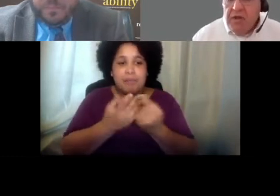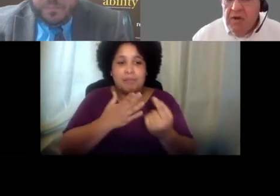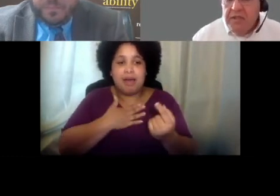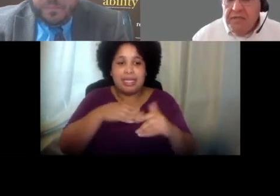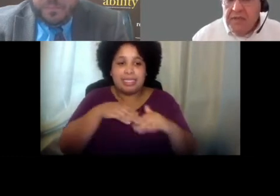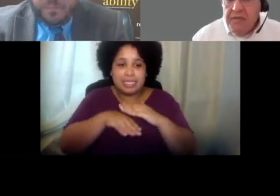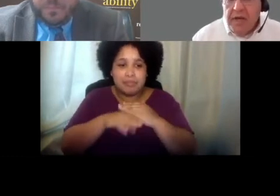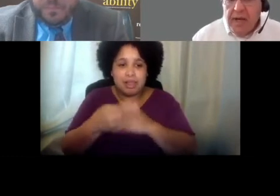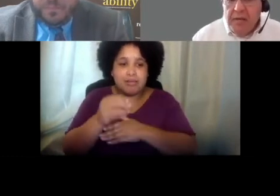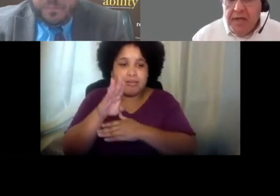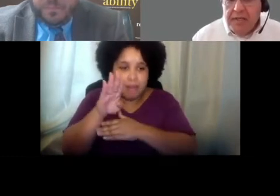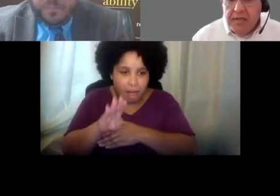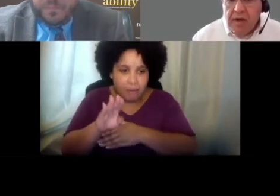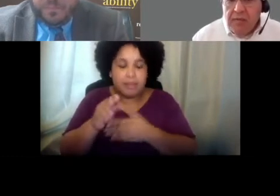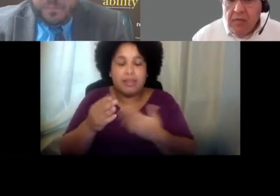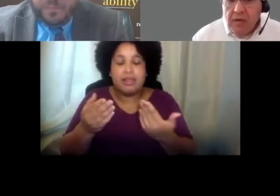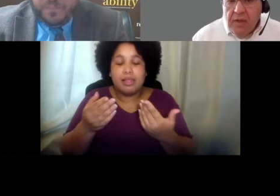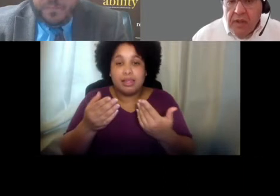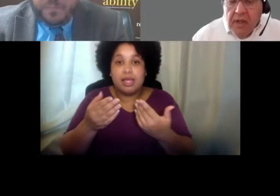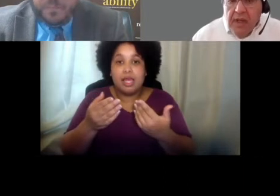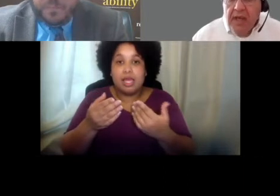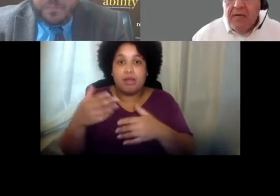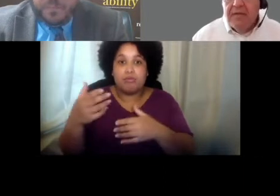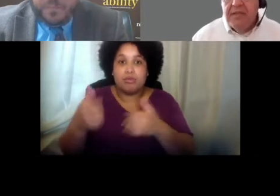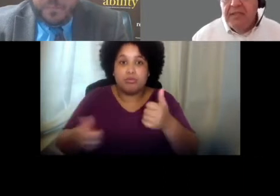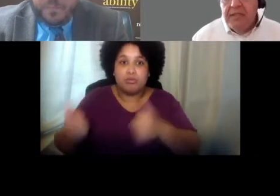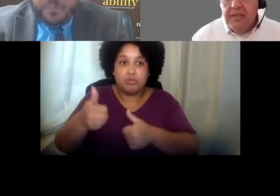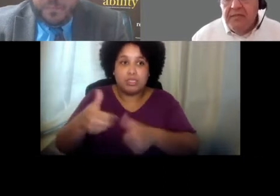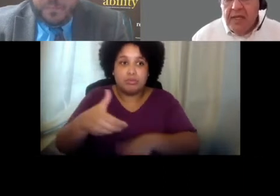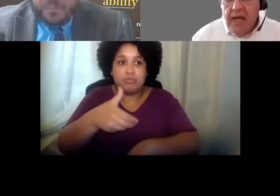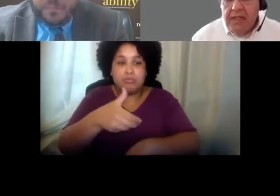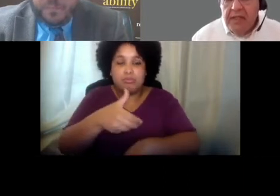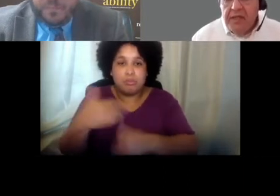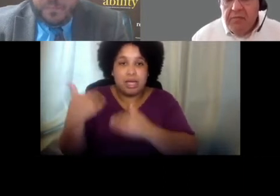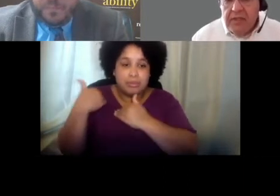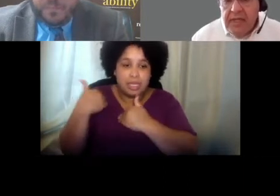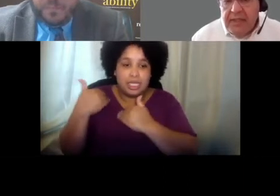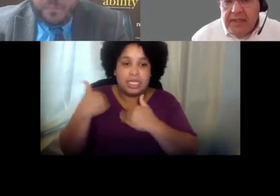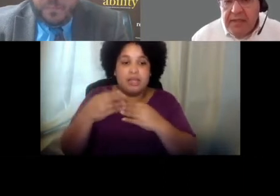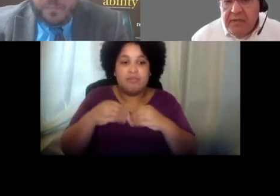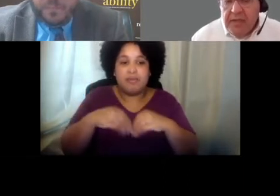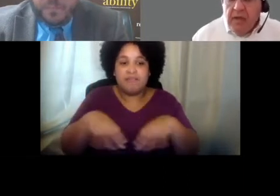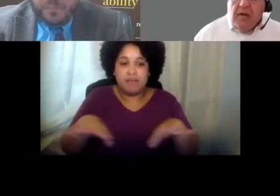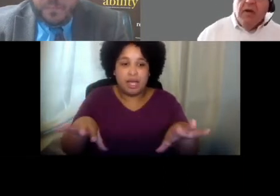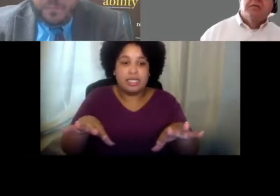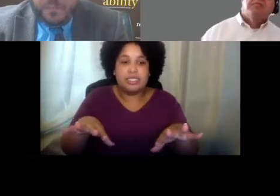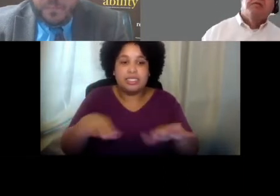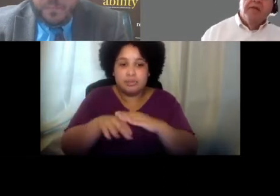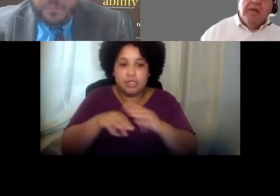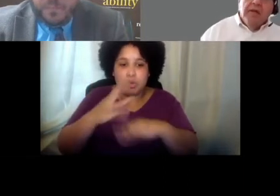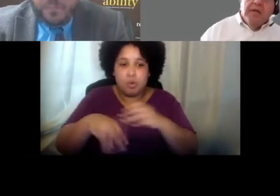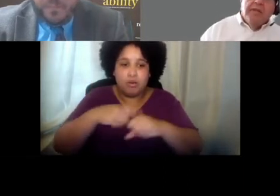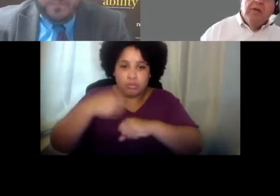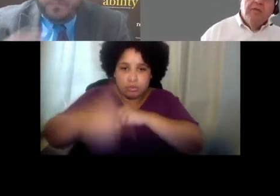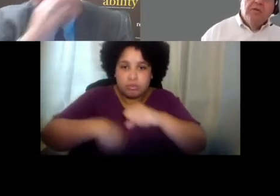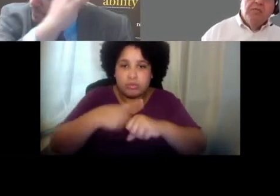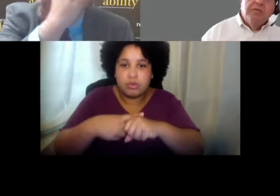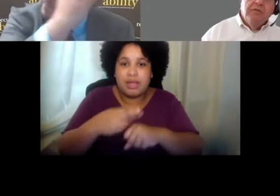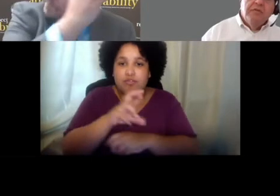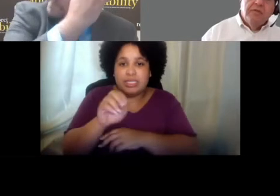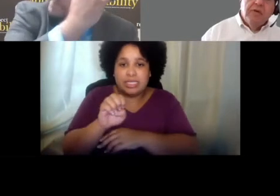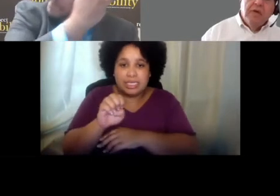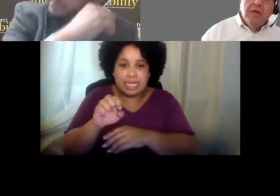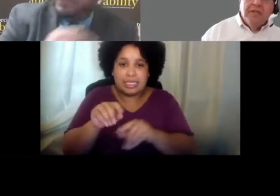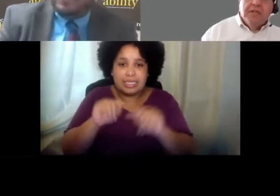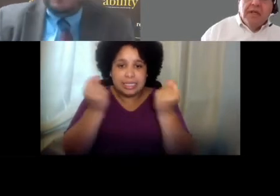in charge of delivering accommodations around the world. And our assistive technology and real estate teams are terrific. They also